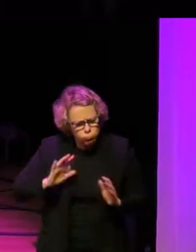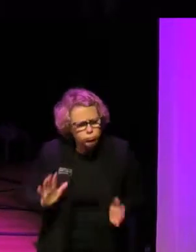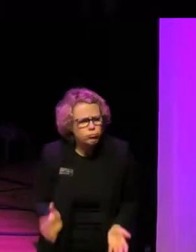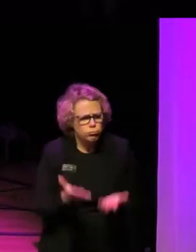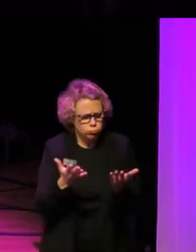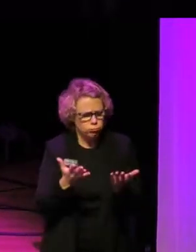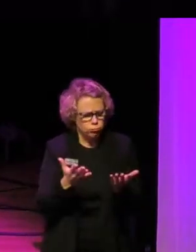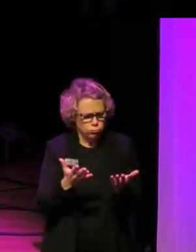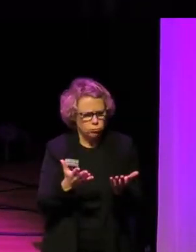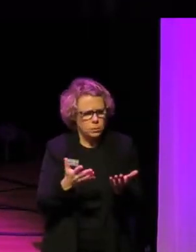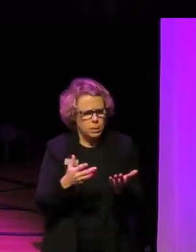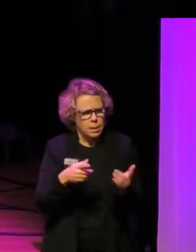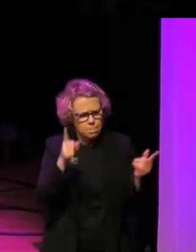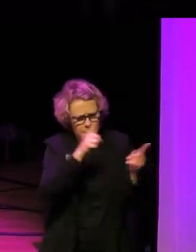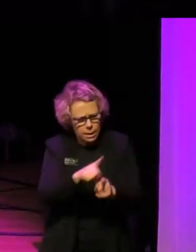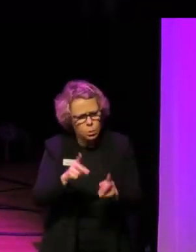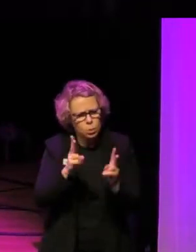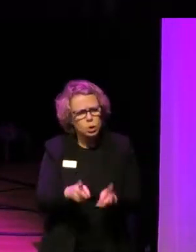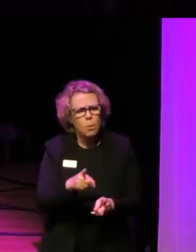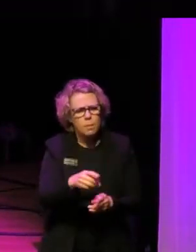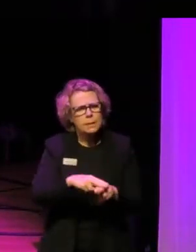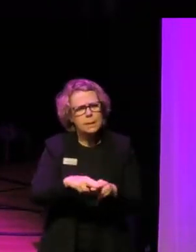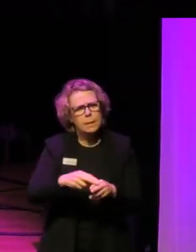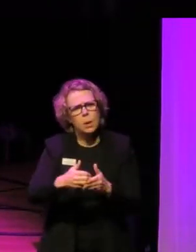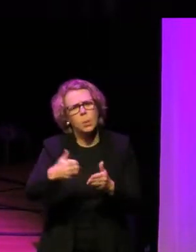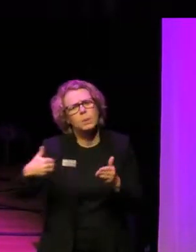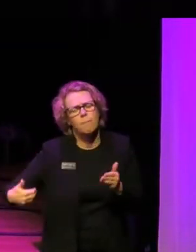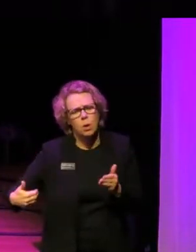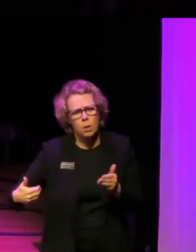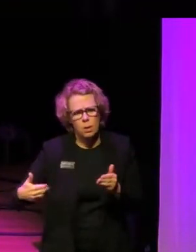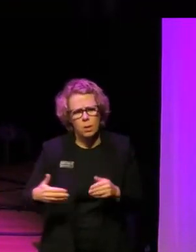the life of this person and that person?